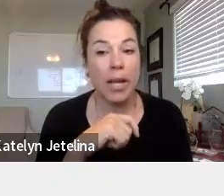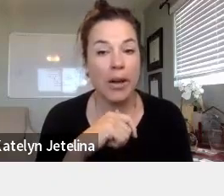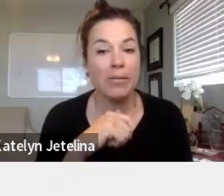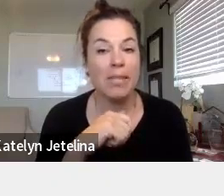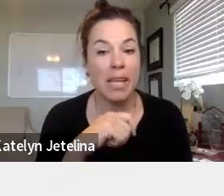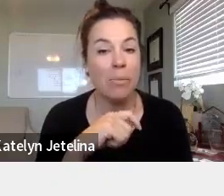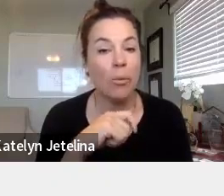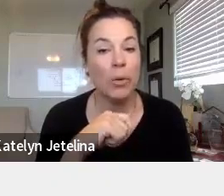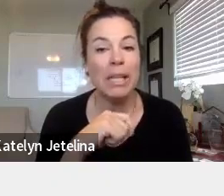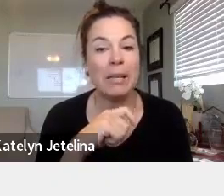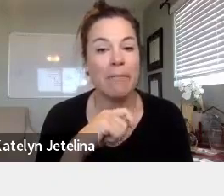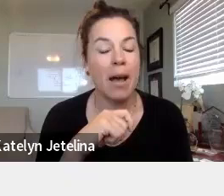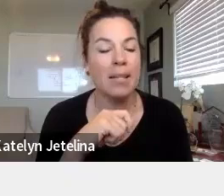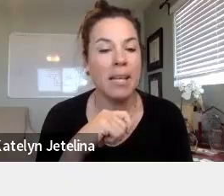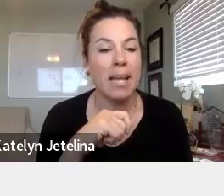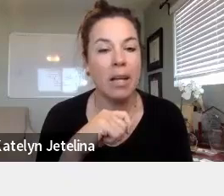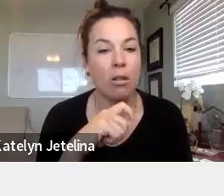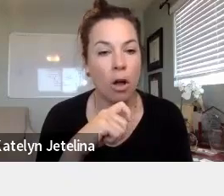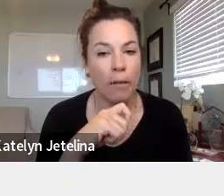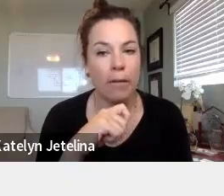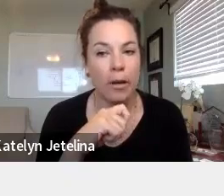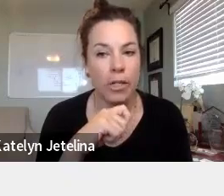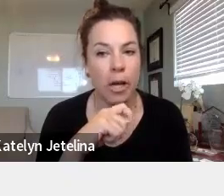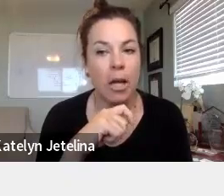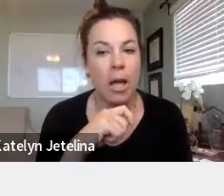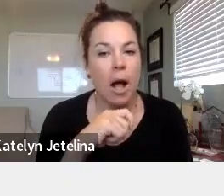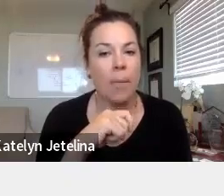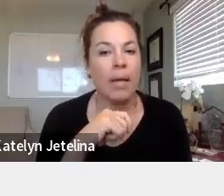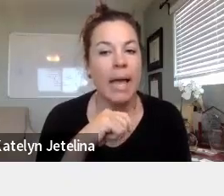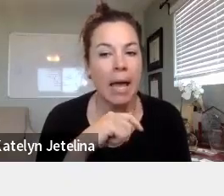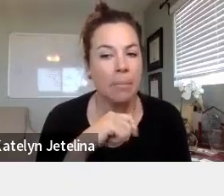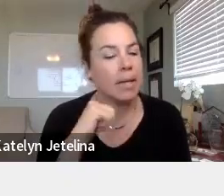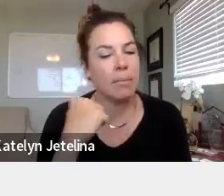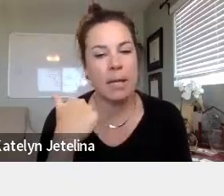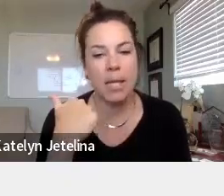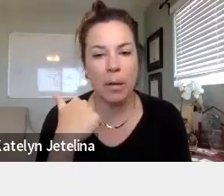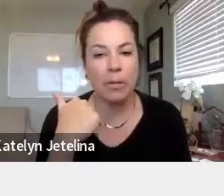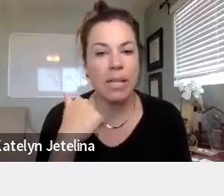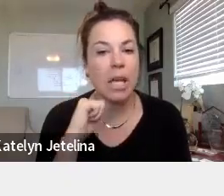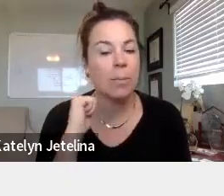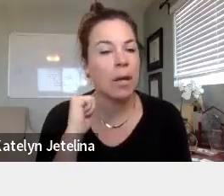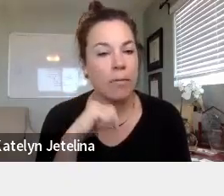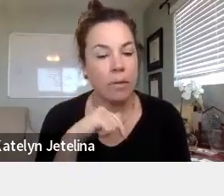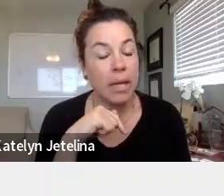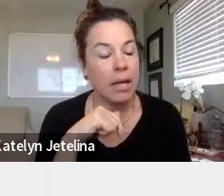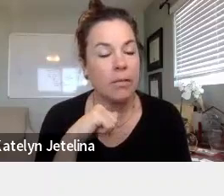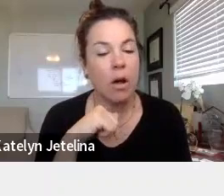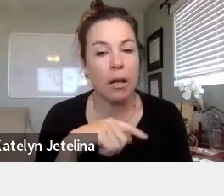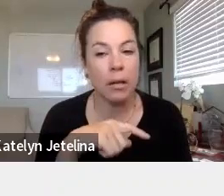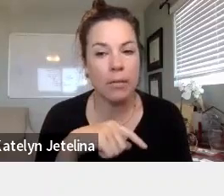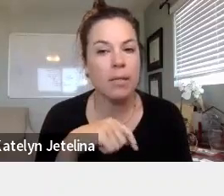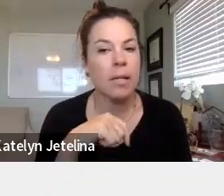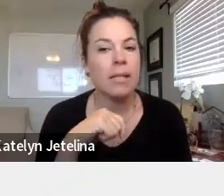is running out of steam really fast and hitting a lot of inertia. Again, because of pandemic fatigue, because